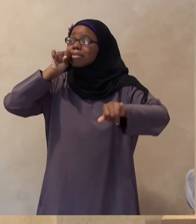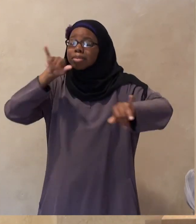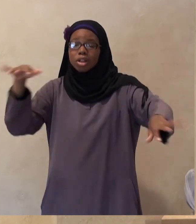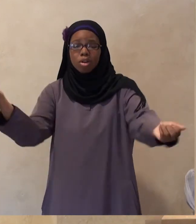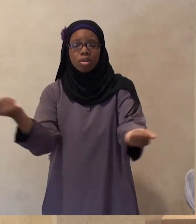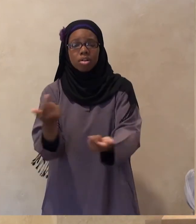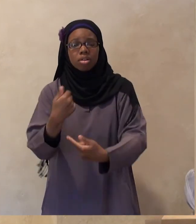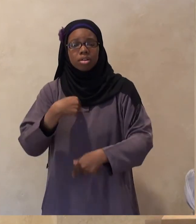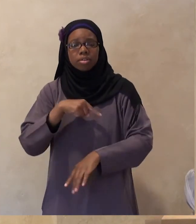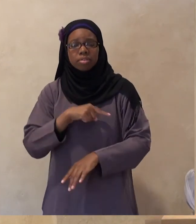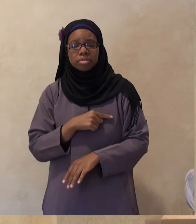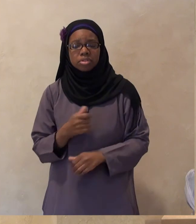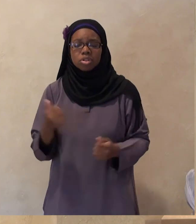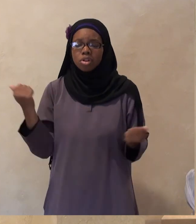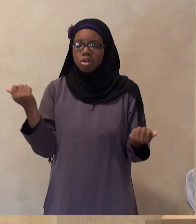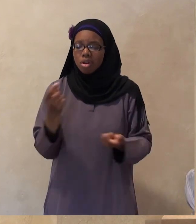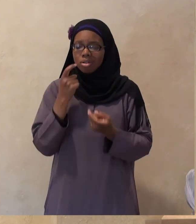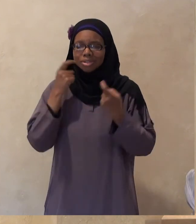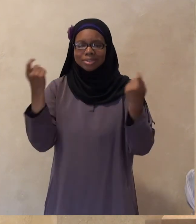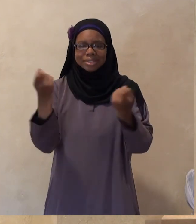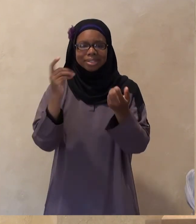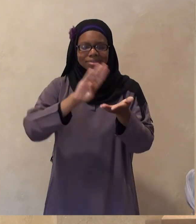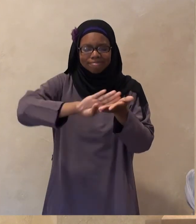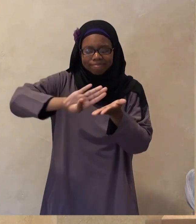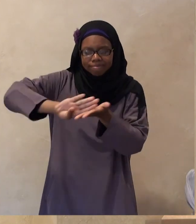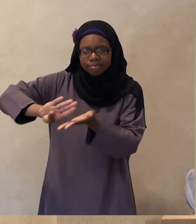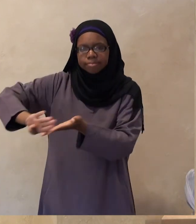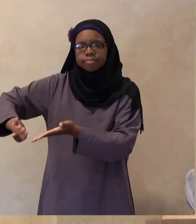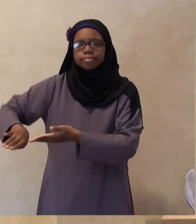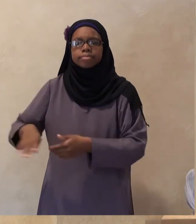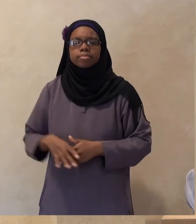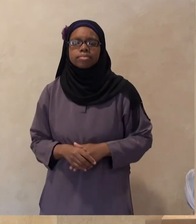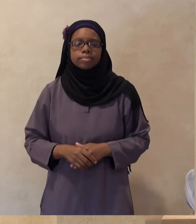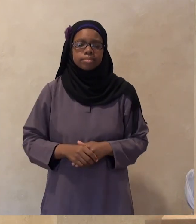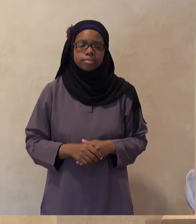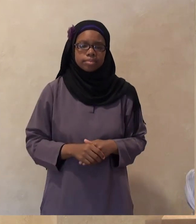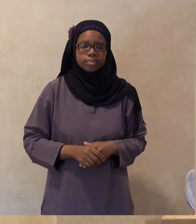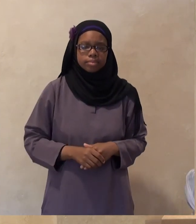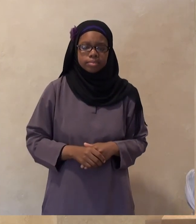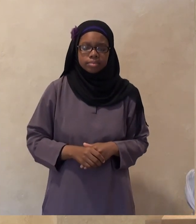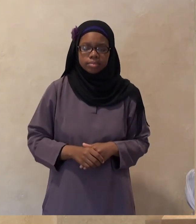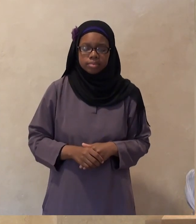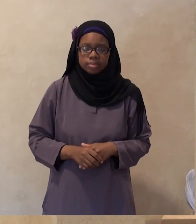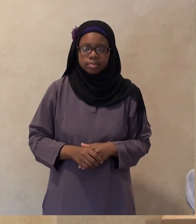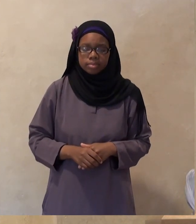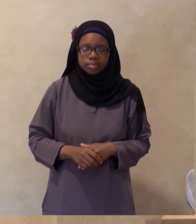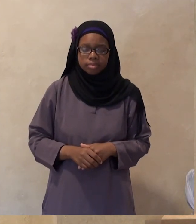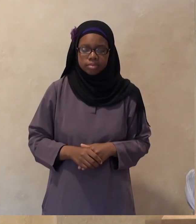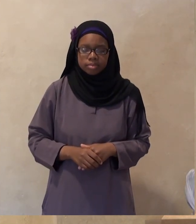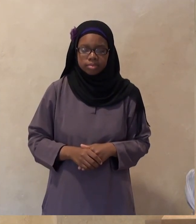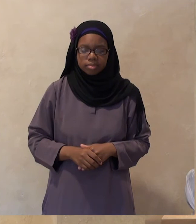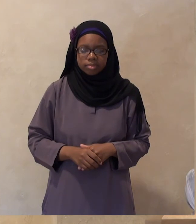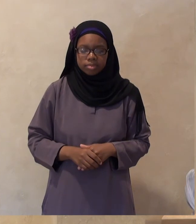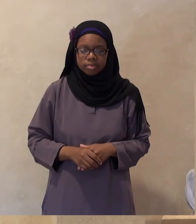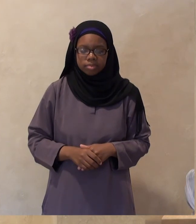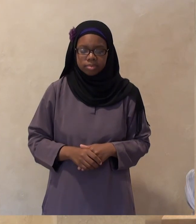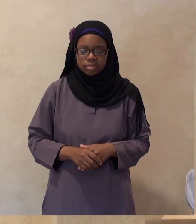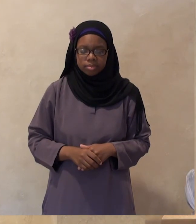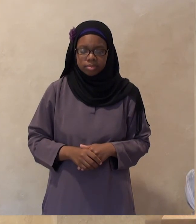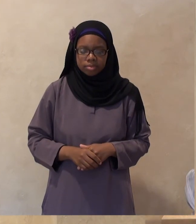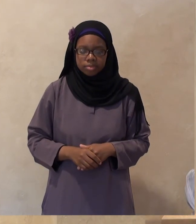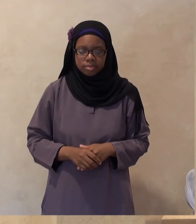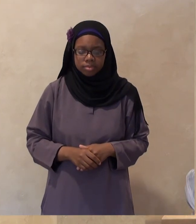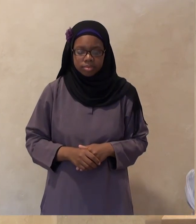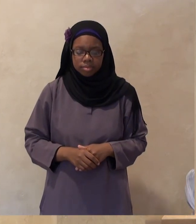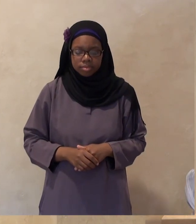in which the sins are expiated, in which the benediction are multiplied upon the best creation, Muhammad